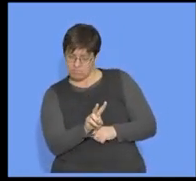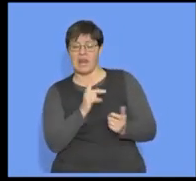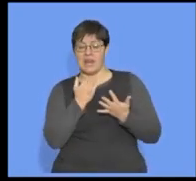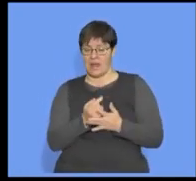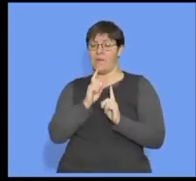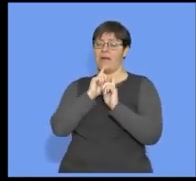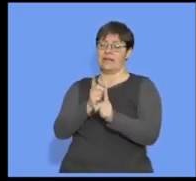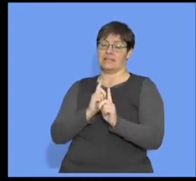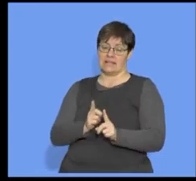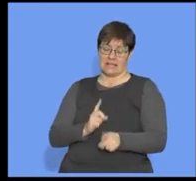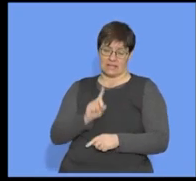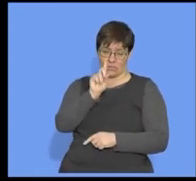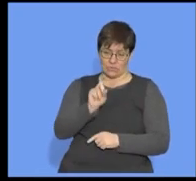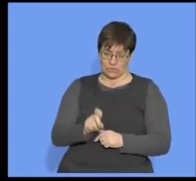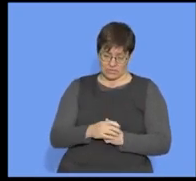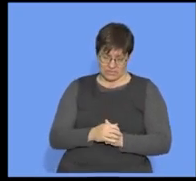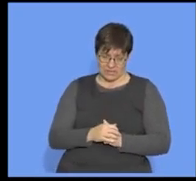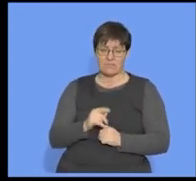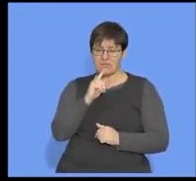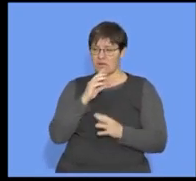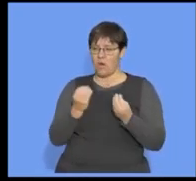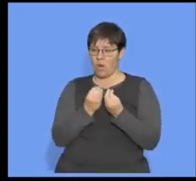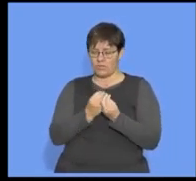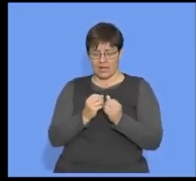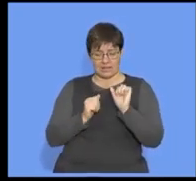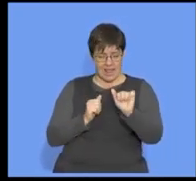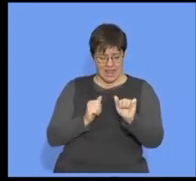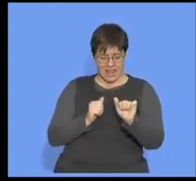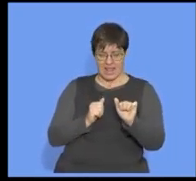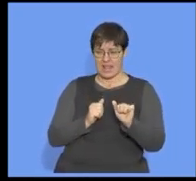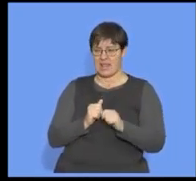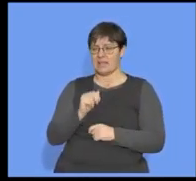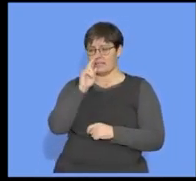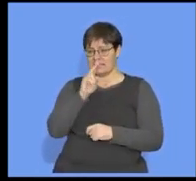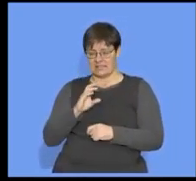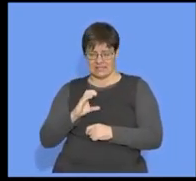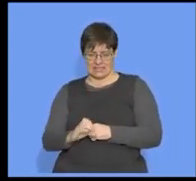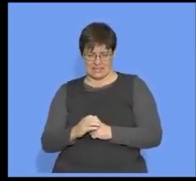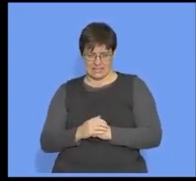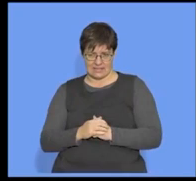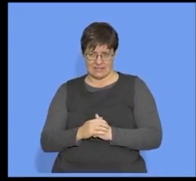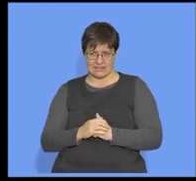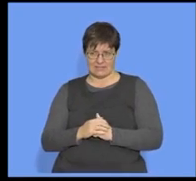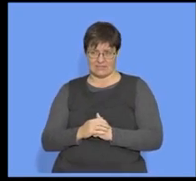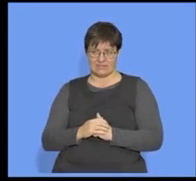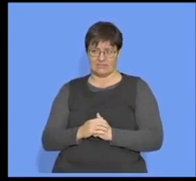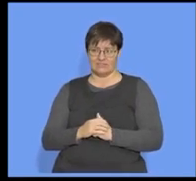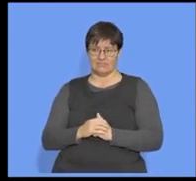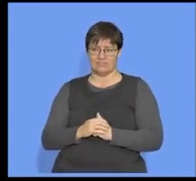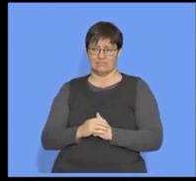You study the diagram. Here are the objects. We see A is here, and then we see here